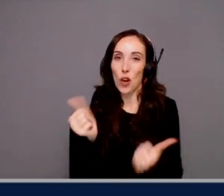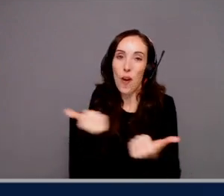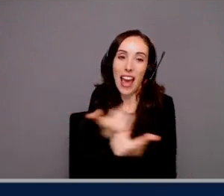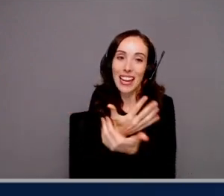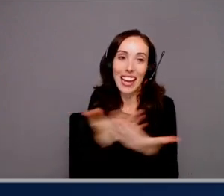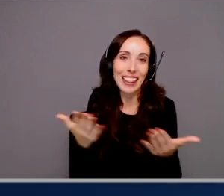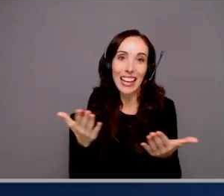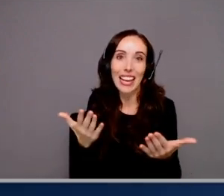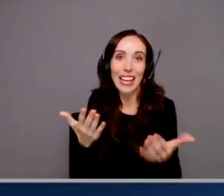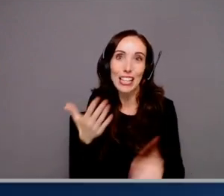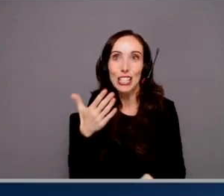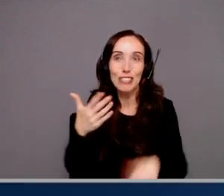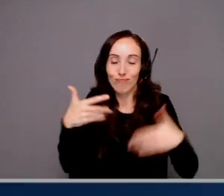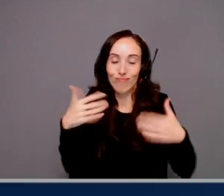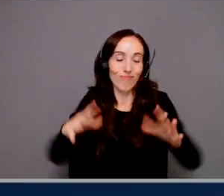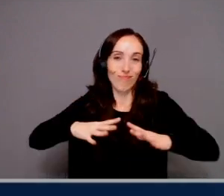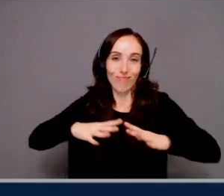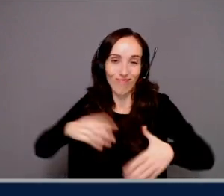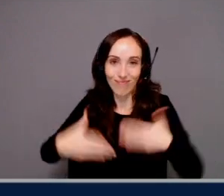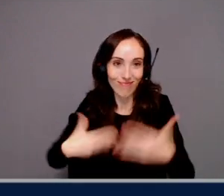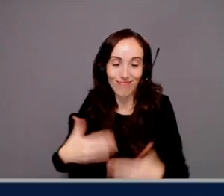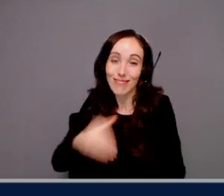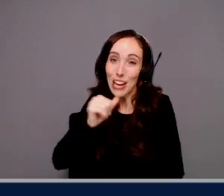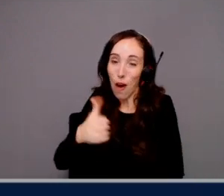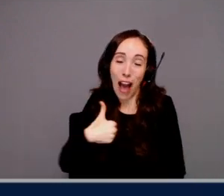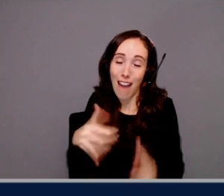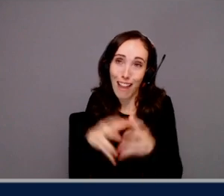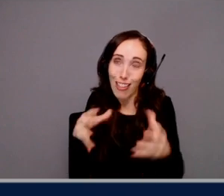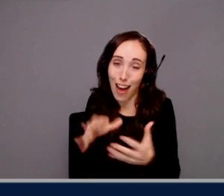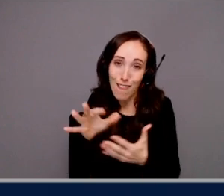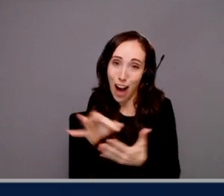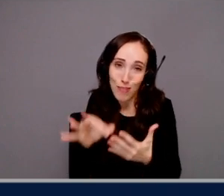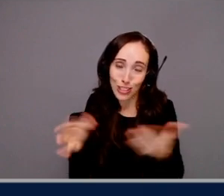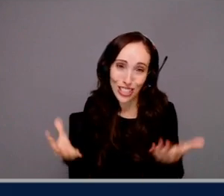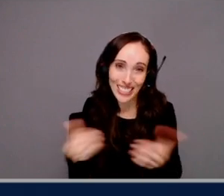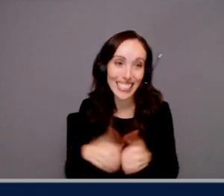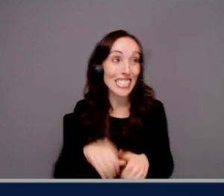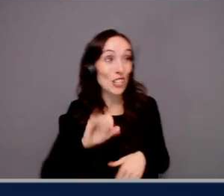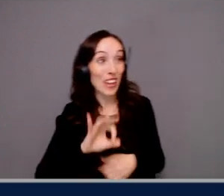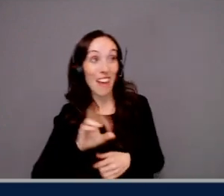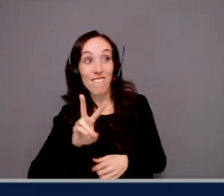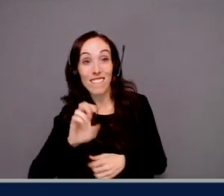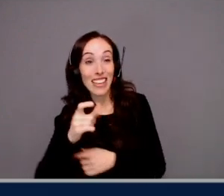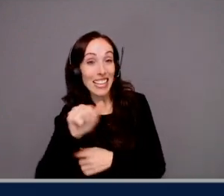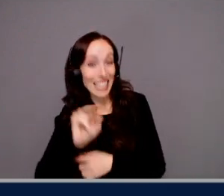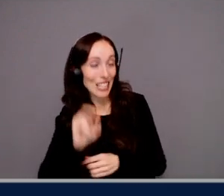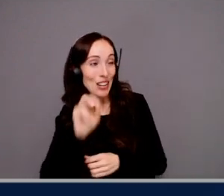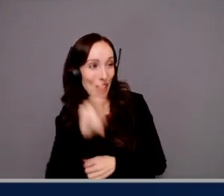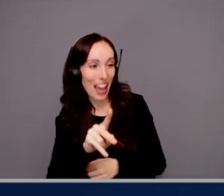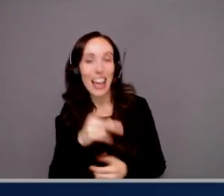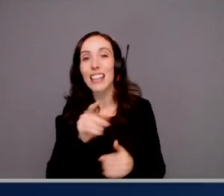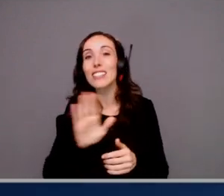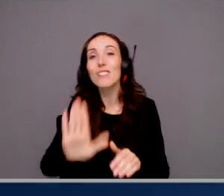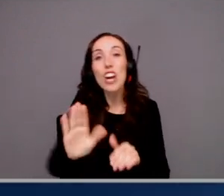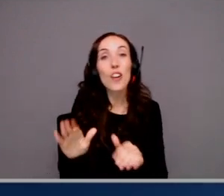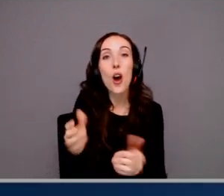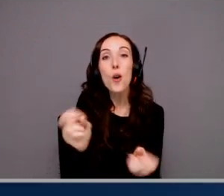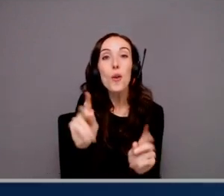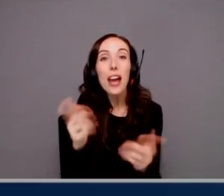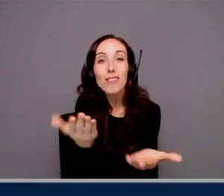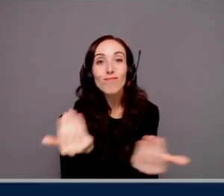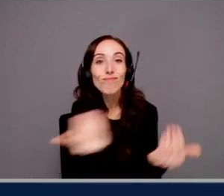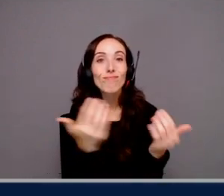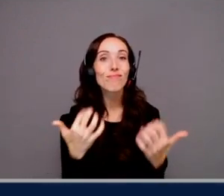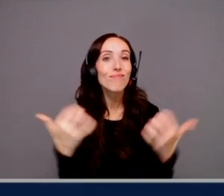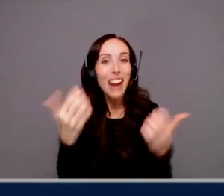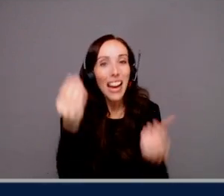anything goes. Anything. I don't have too many choices, so anything goes. If it's vegan, you like it. Chat, what are your favorite restaurants? Put that in. Let us know while we're going